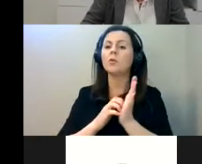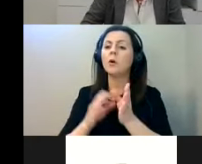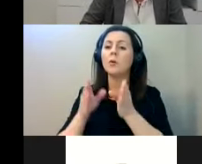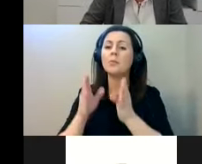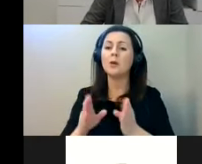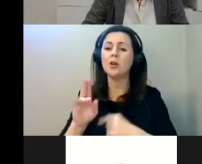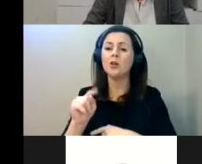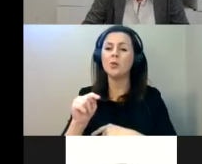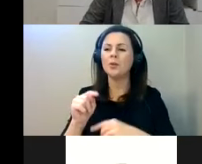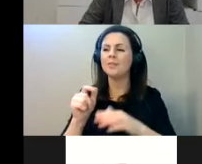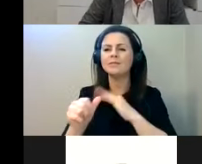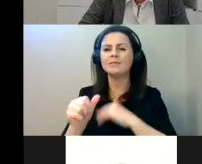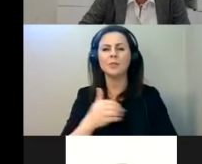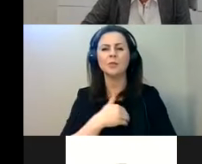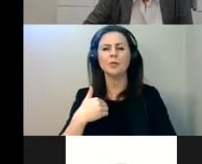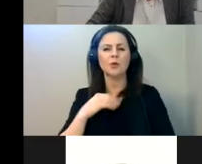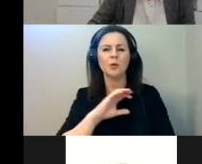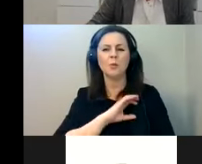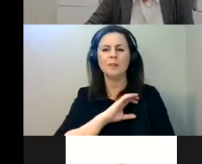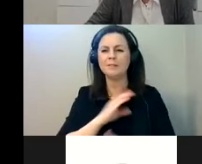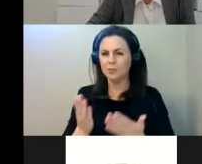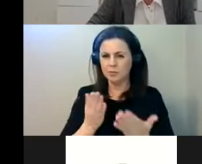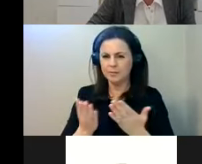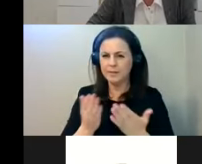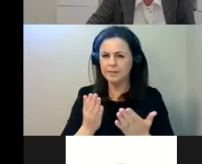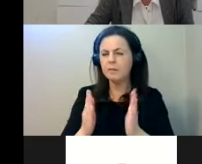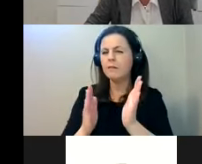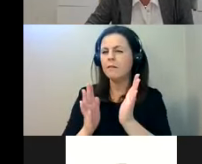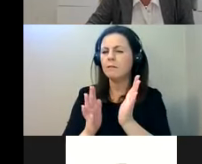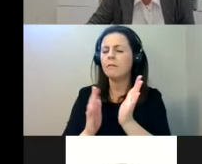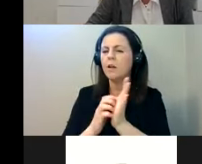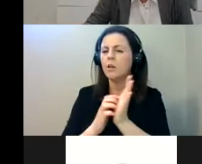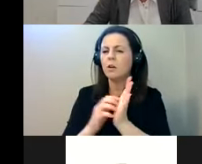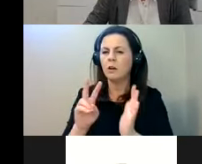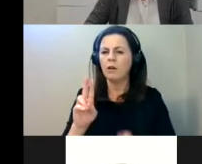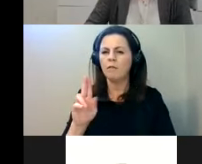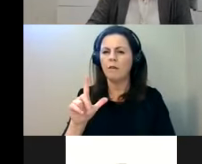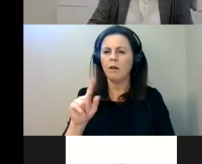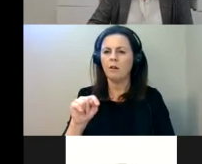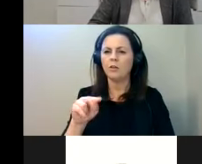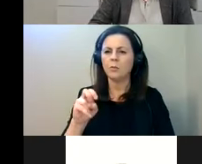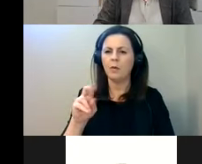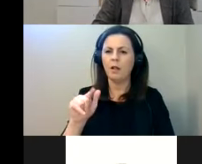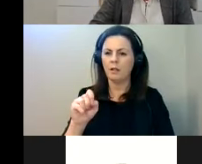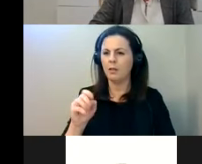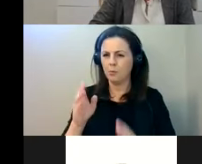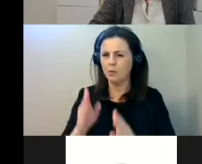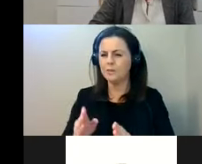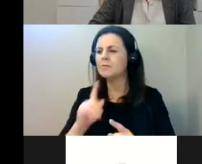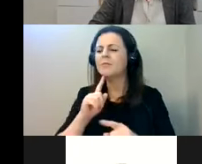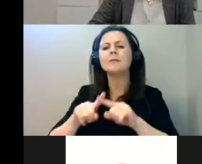the Toronto Police, the Vulnerable Persons Unit, but as appropriate given the jurisdiction of the person.